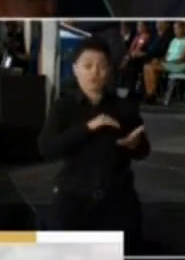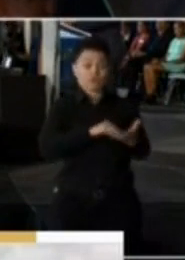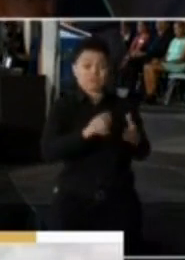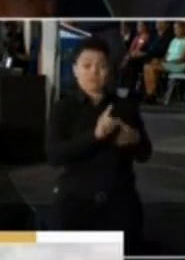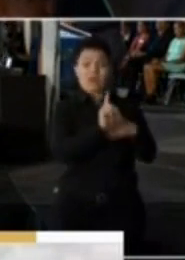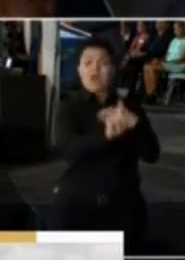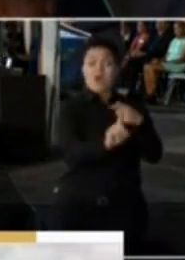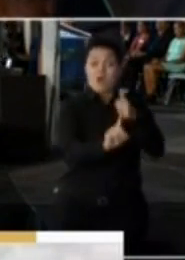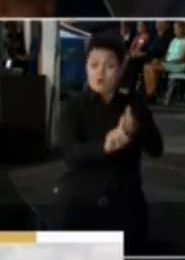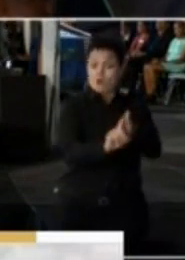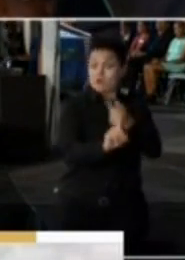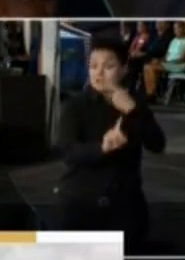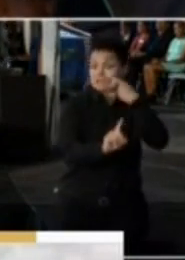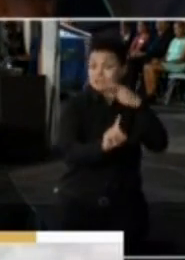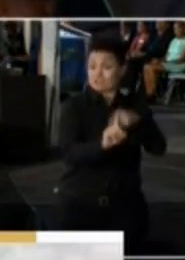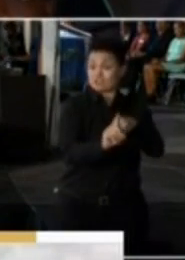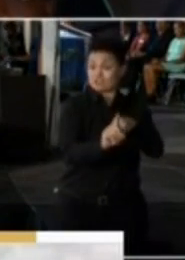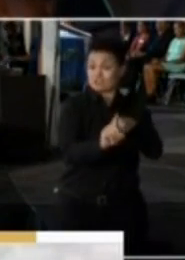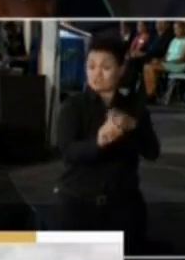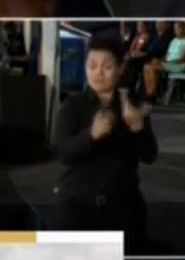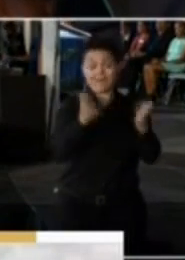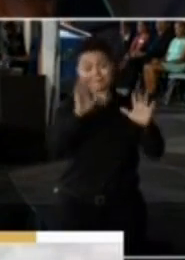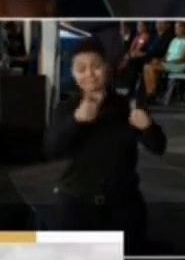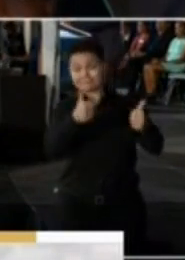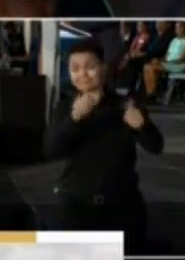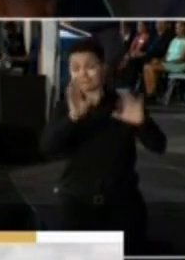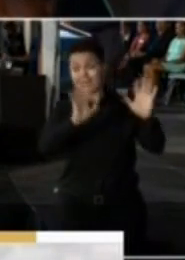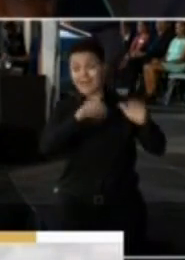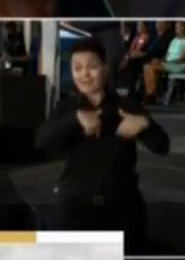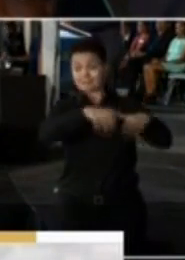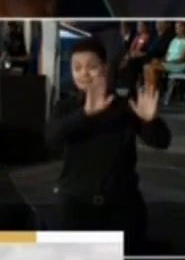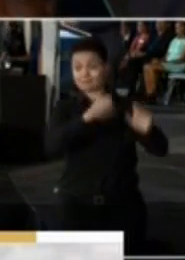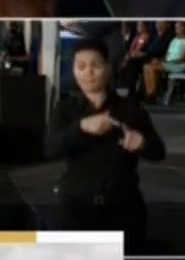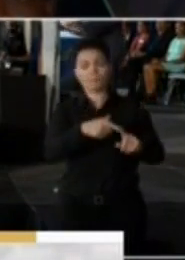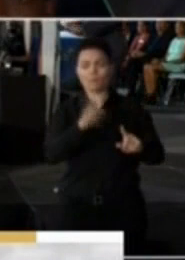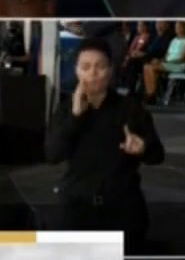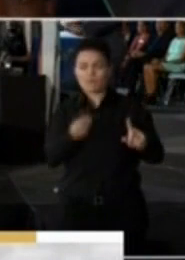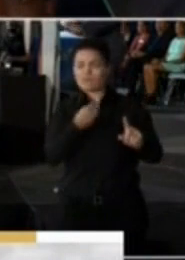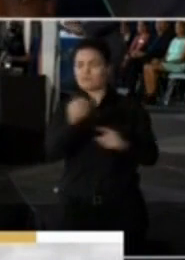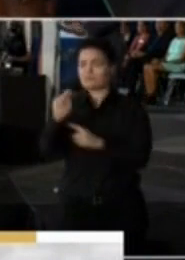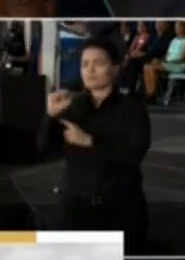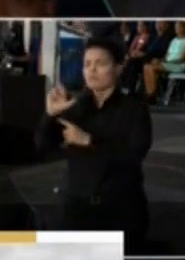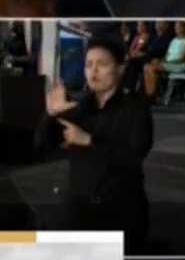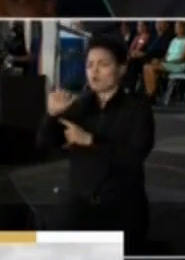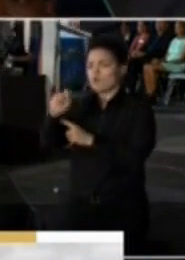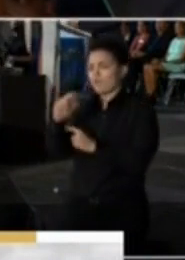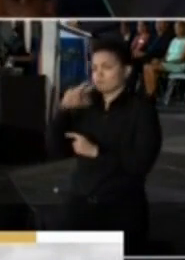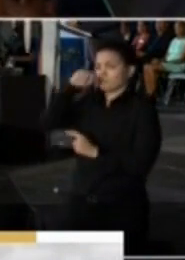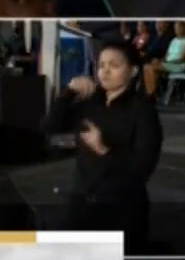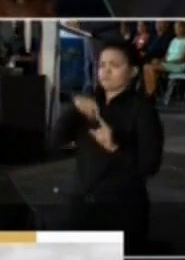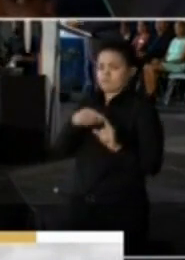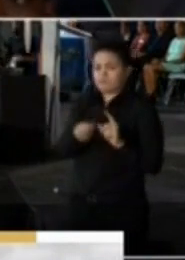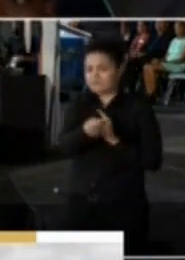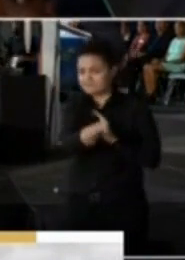Narcan, test strips, and treatment contacts. Last month, Denver hosted a statewide